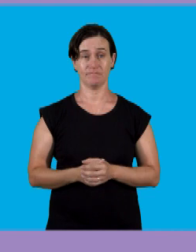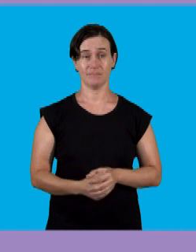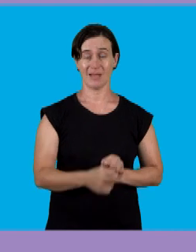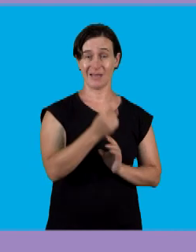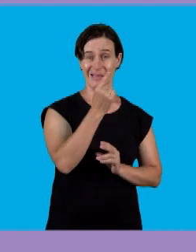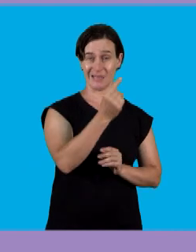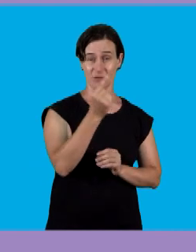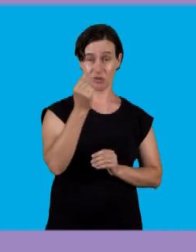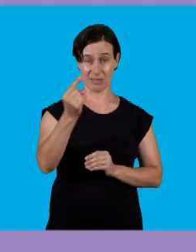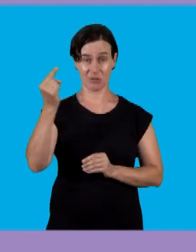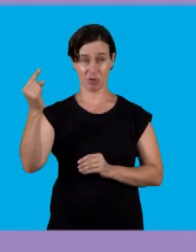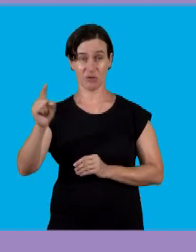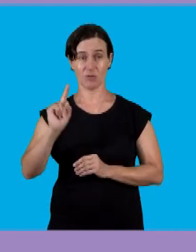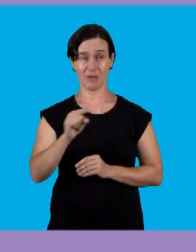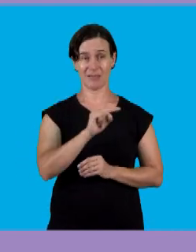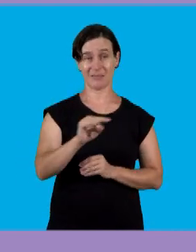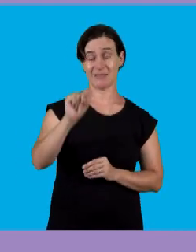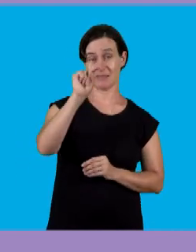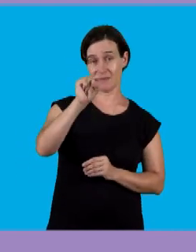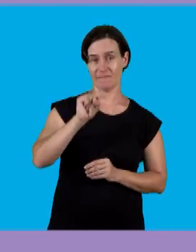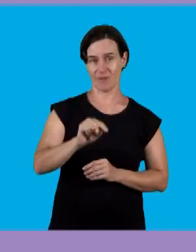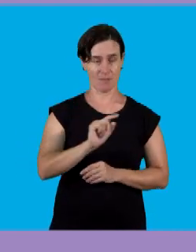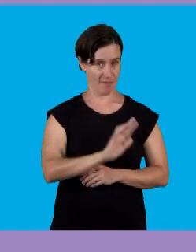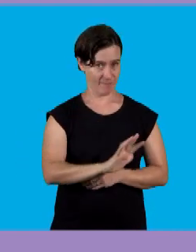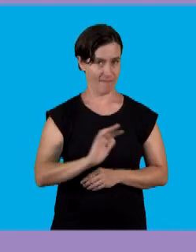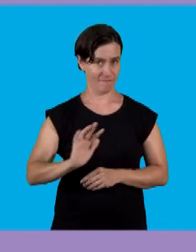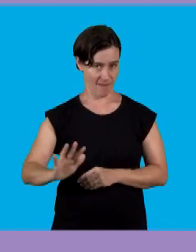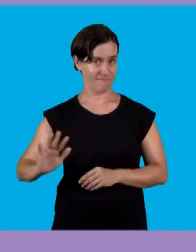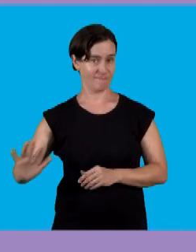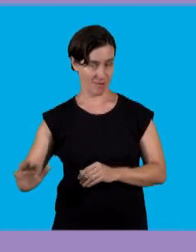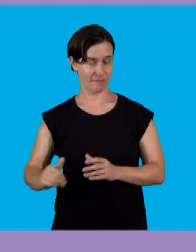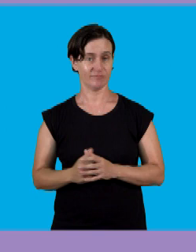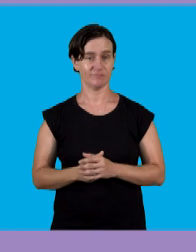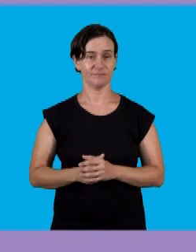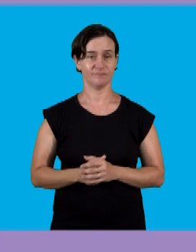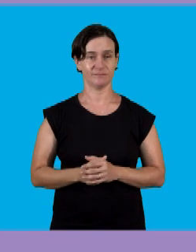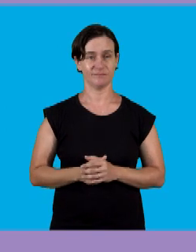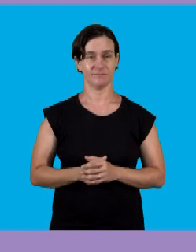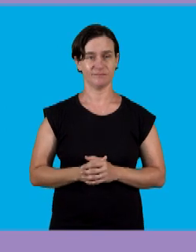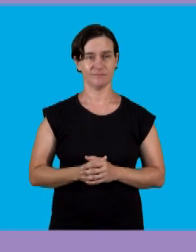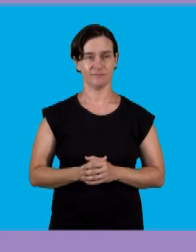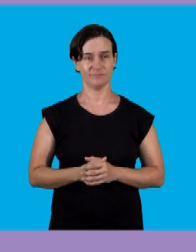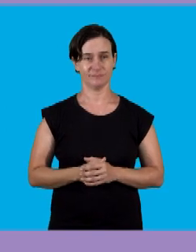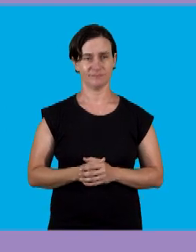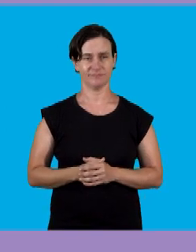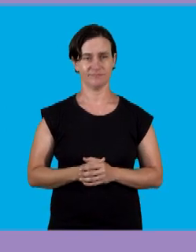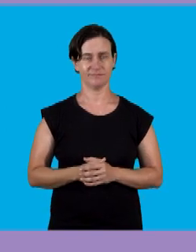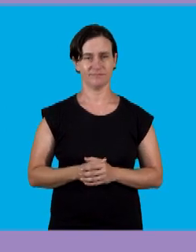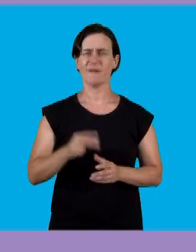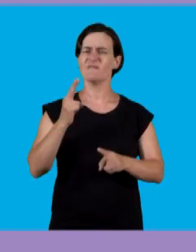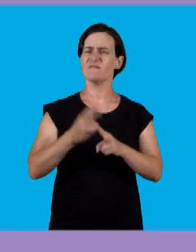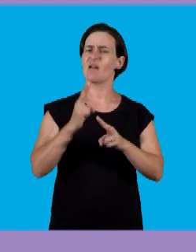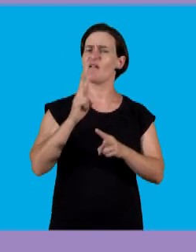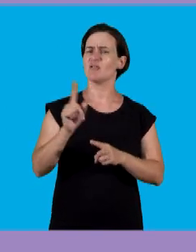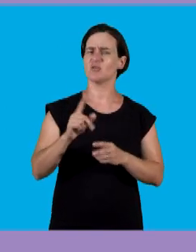of them must be divided by that monomial there. So what is our final